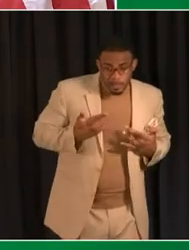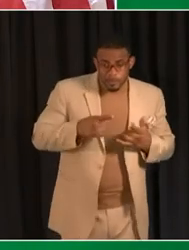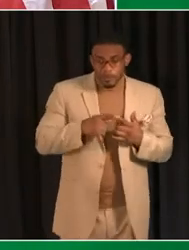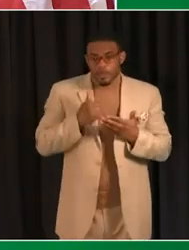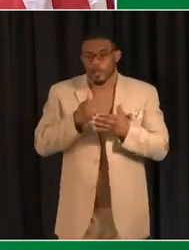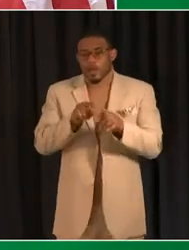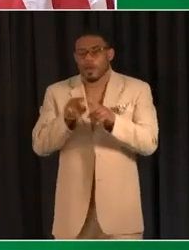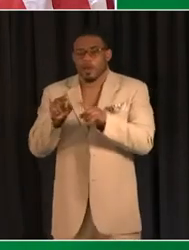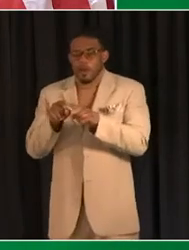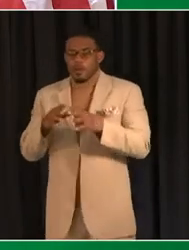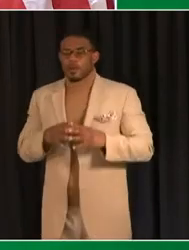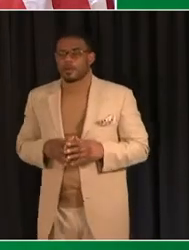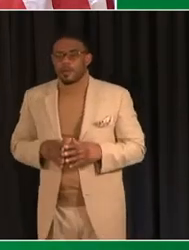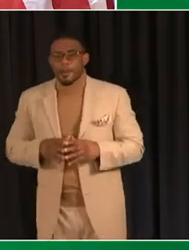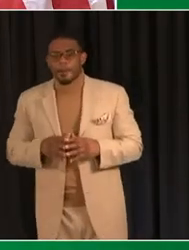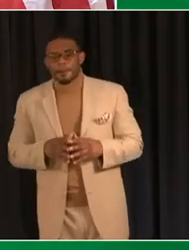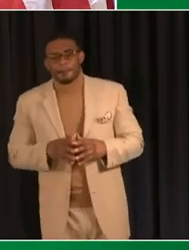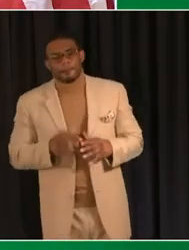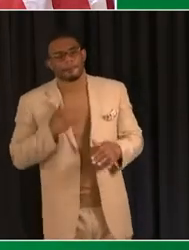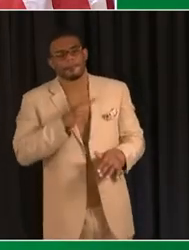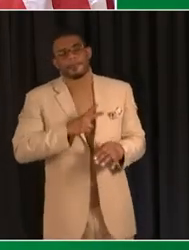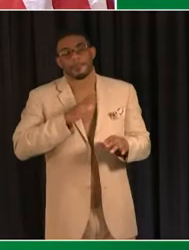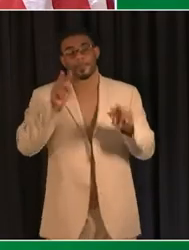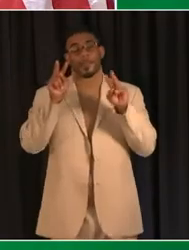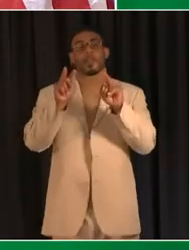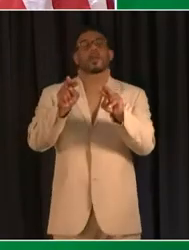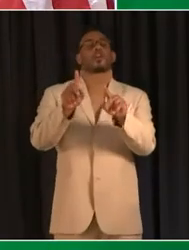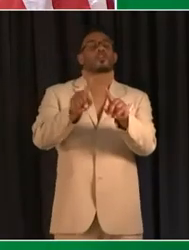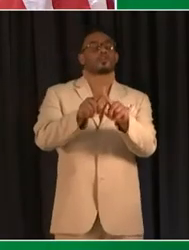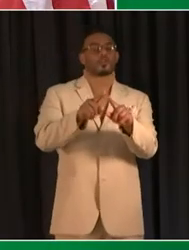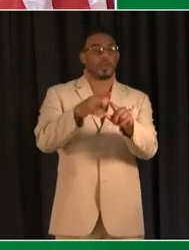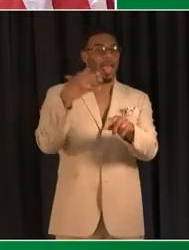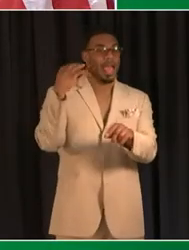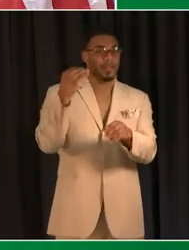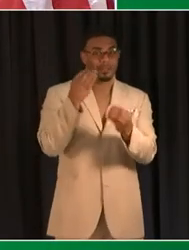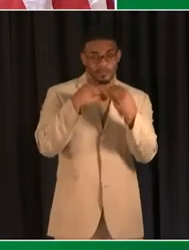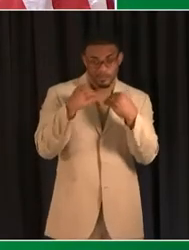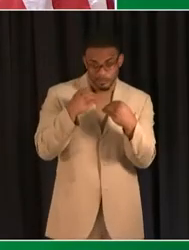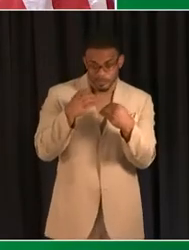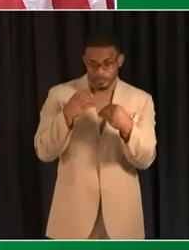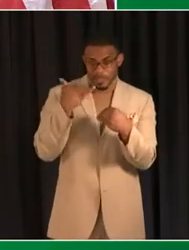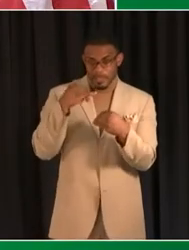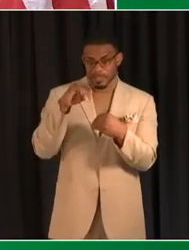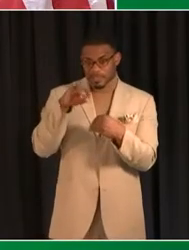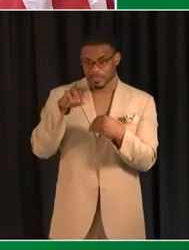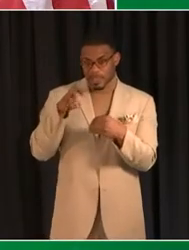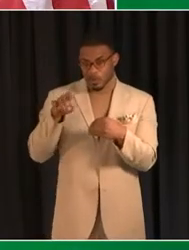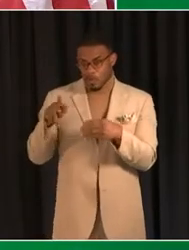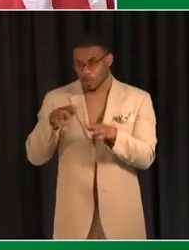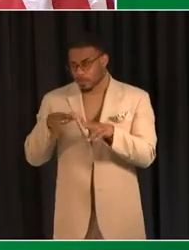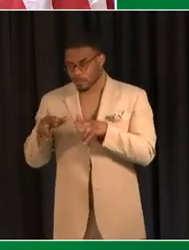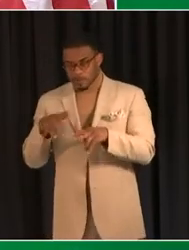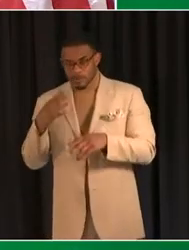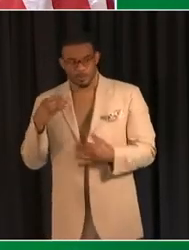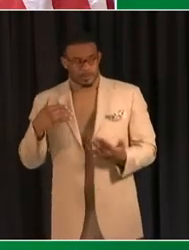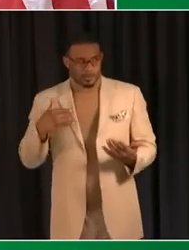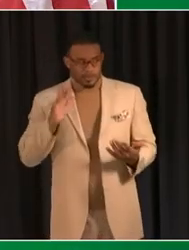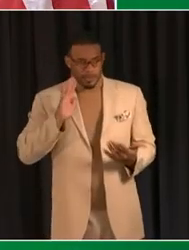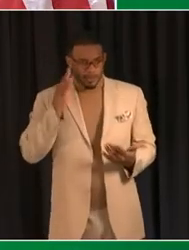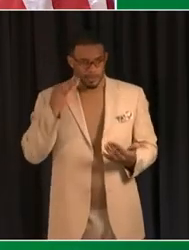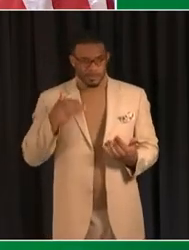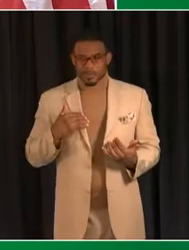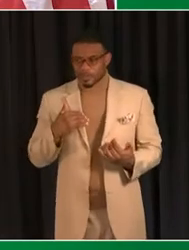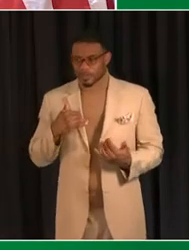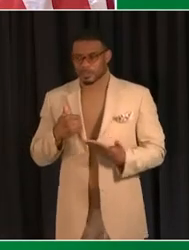happy to help as well. I personally am looking forward to outdoor dining remaining and sidewalk cafes that never existed before